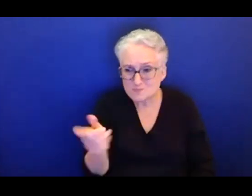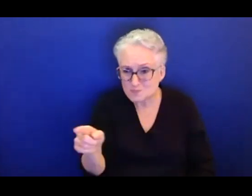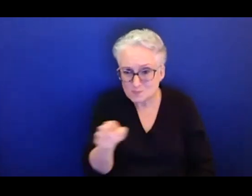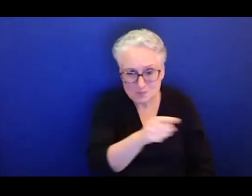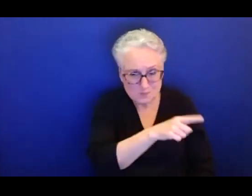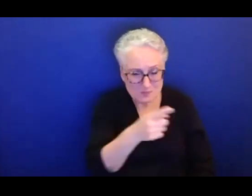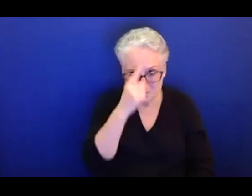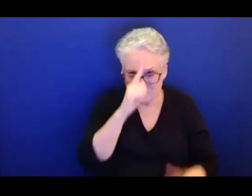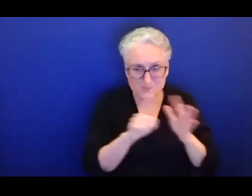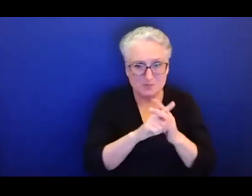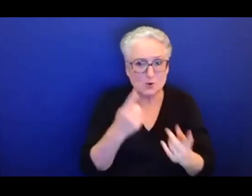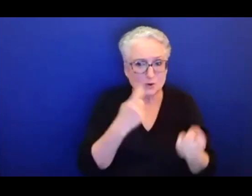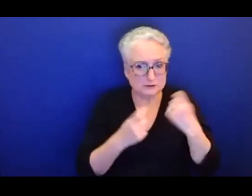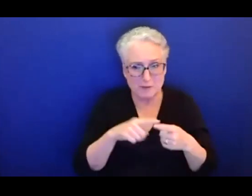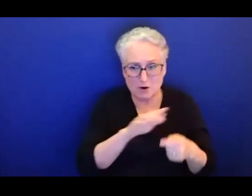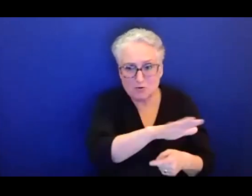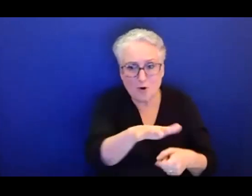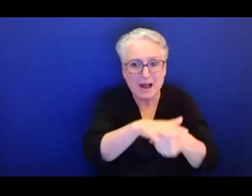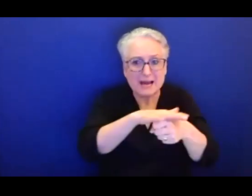you can always email me at